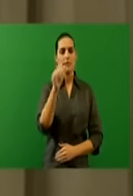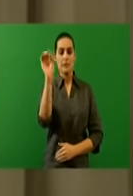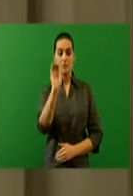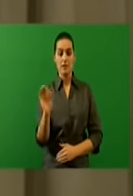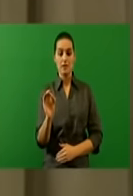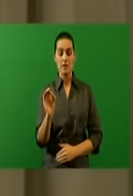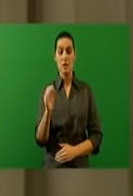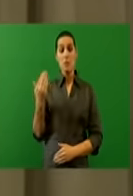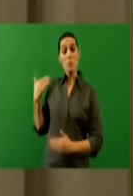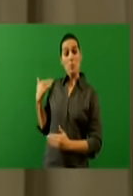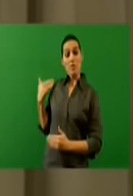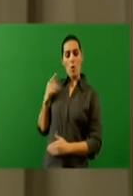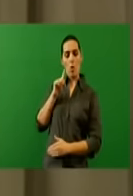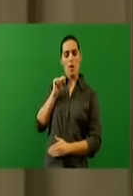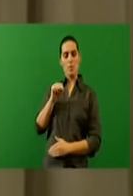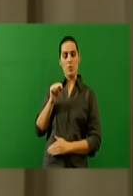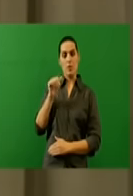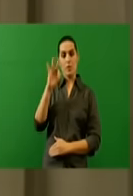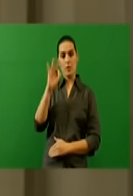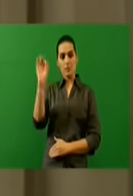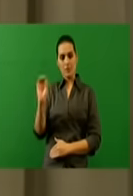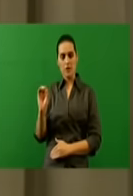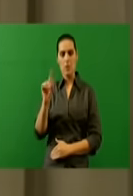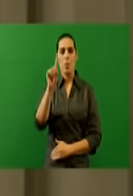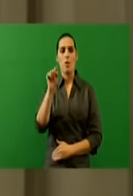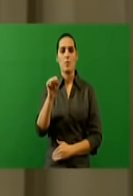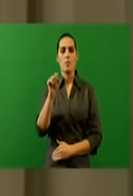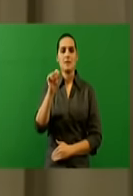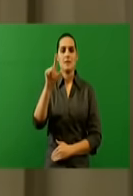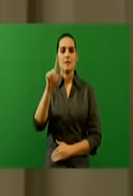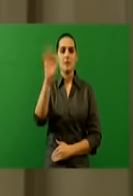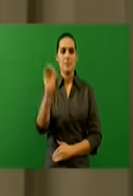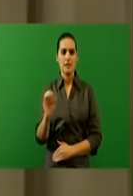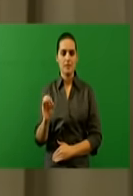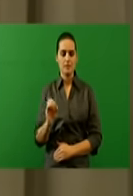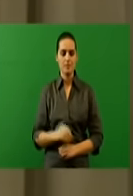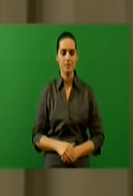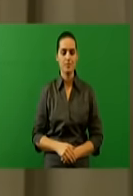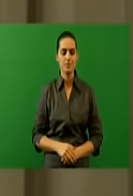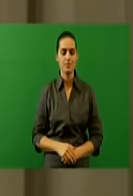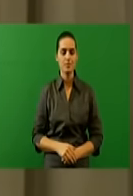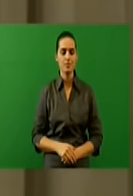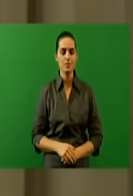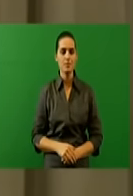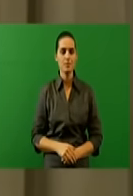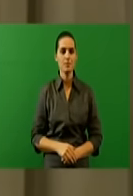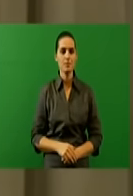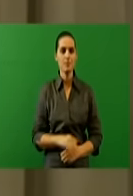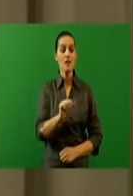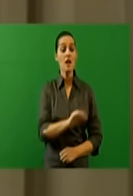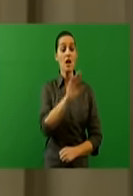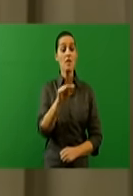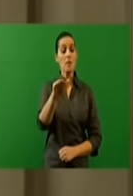1.3% and 1.7% previously. The bank's estimate of potential